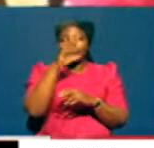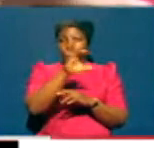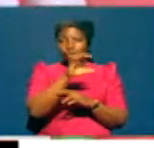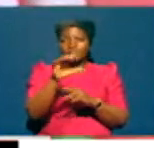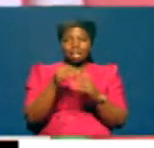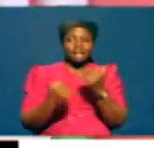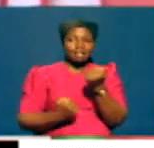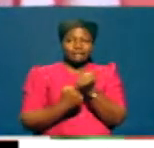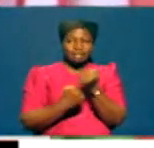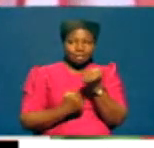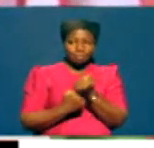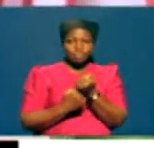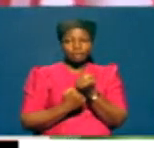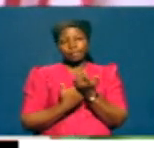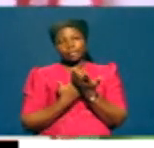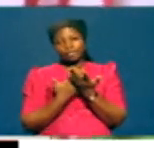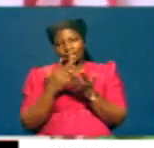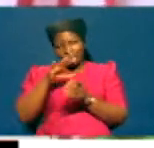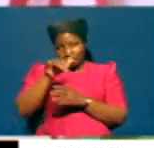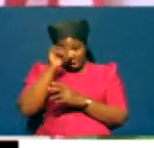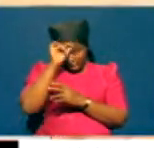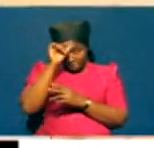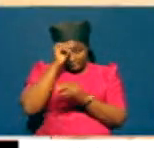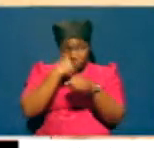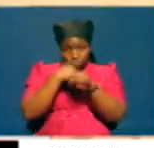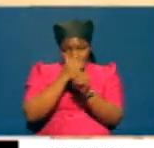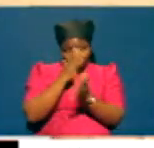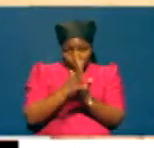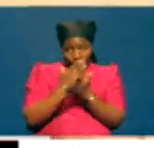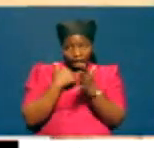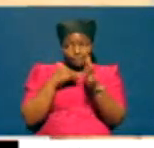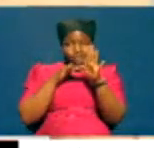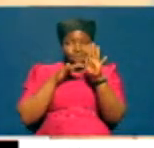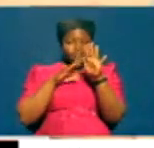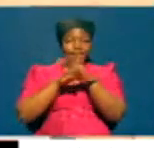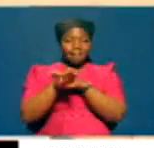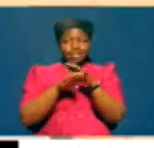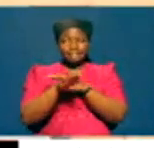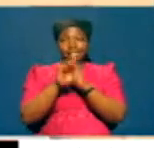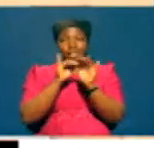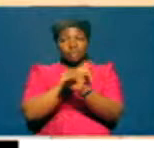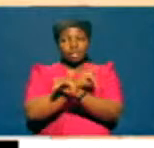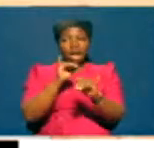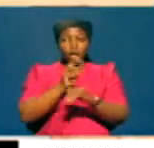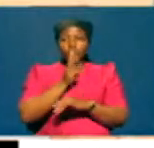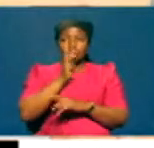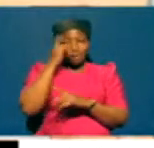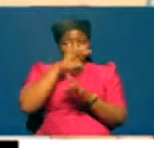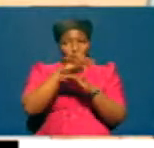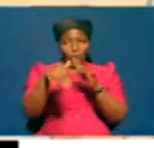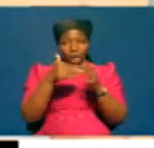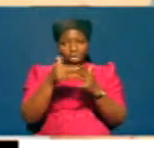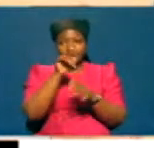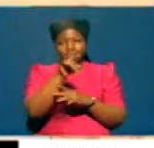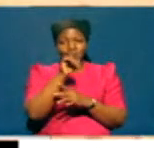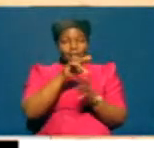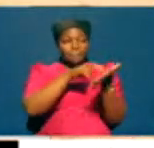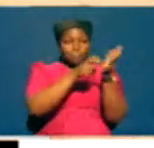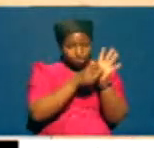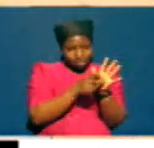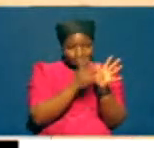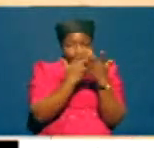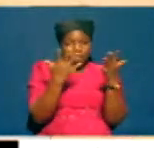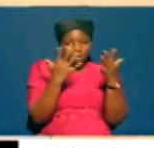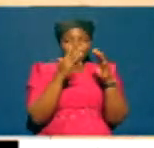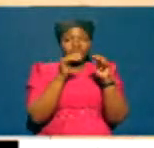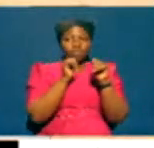county government in ensuring access to clean water for all. This project is an oasis in a desert, kwa sababu inatumika for